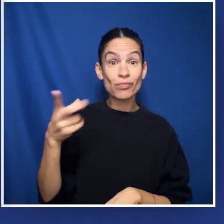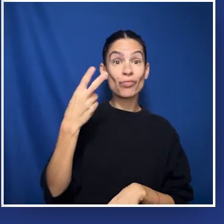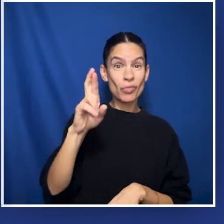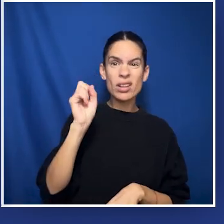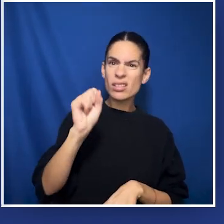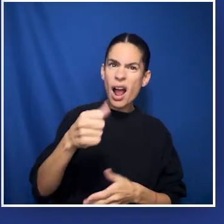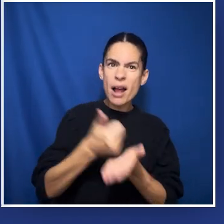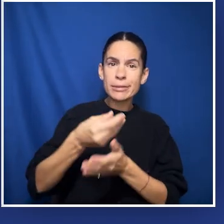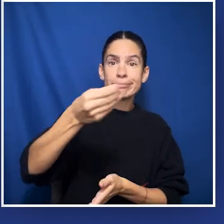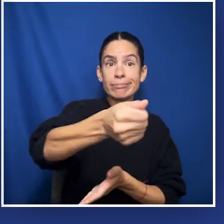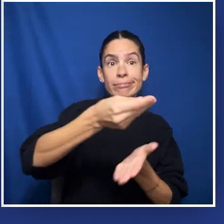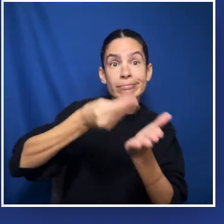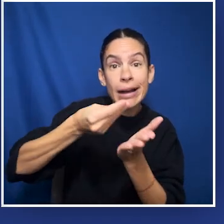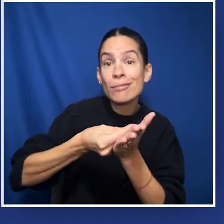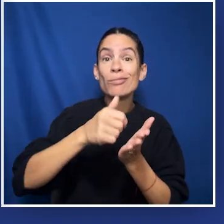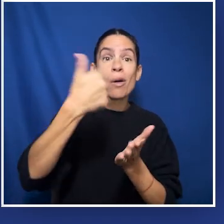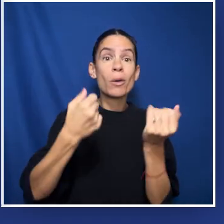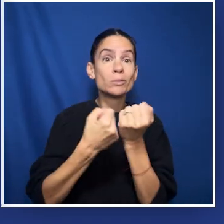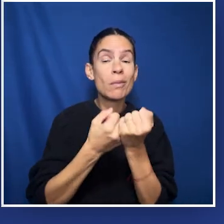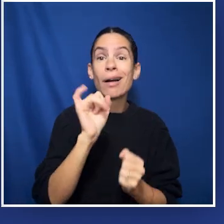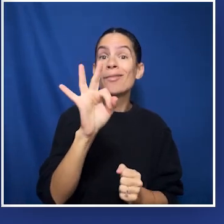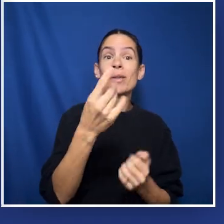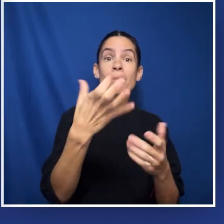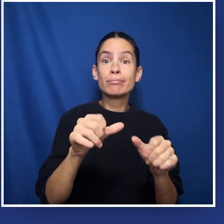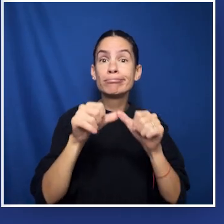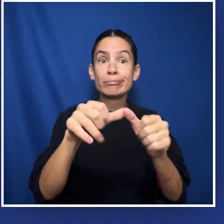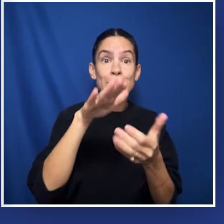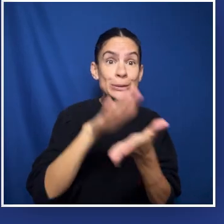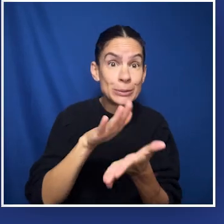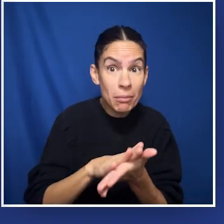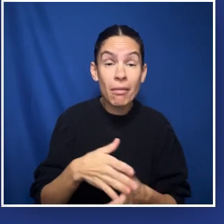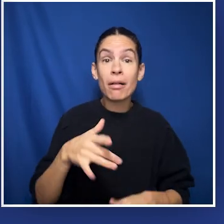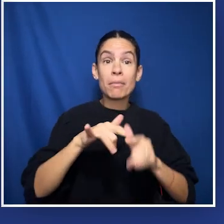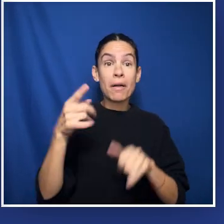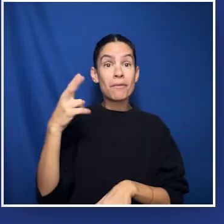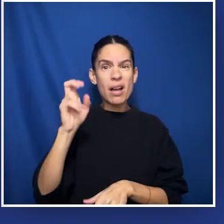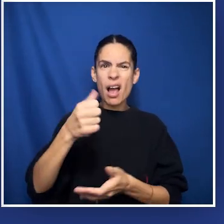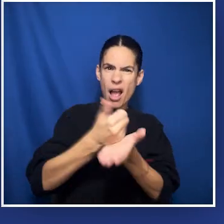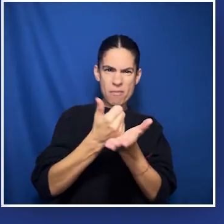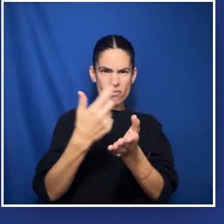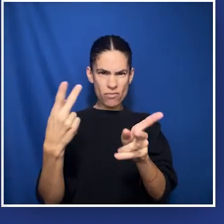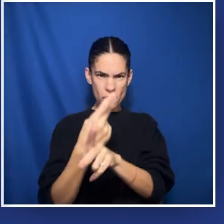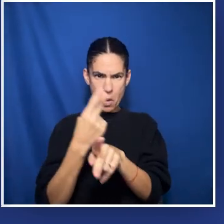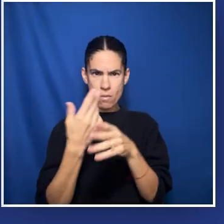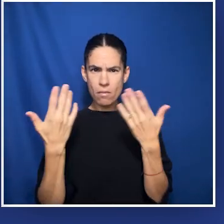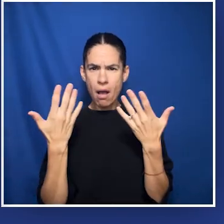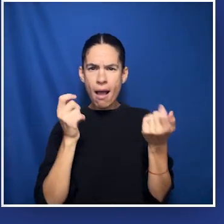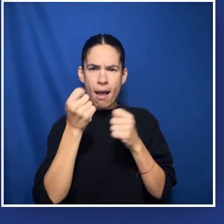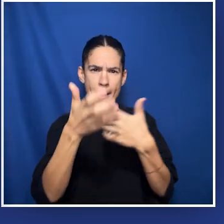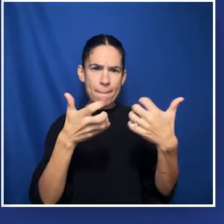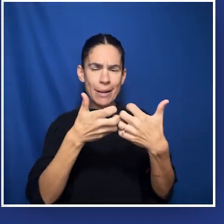Well, VR can provide financial assistance and other supports if you want to continue your education. They can help you figure out what